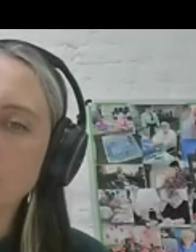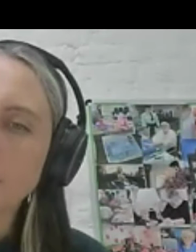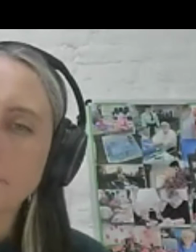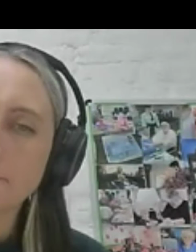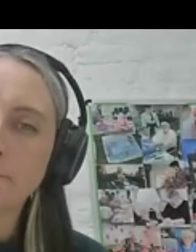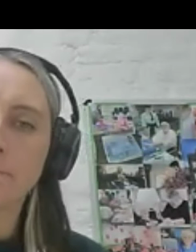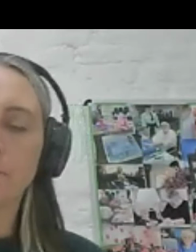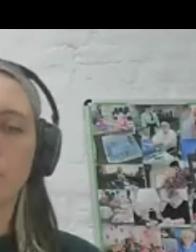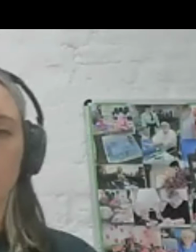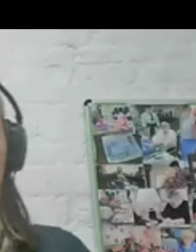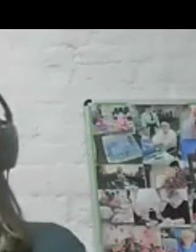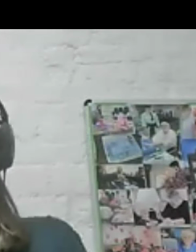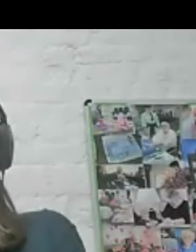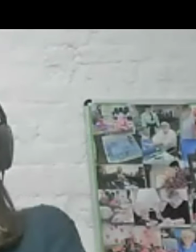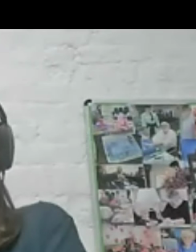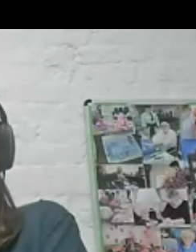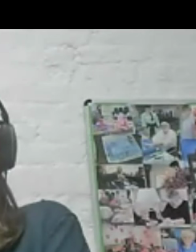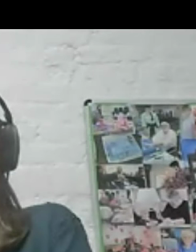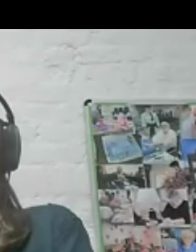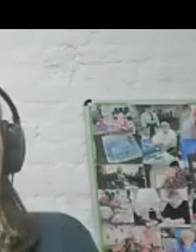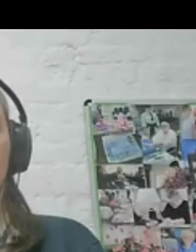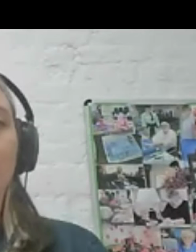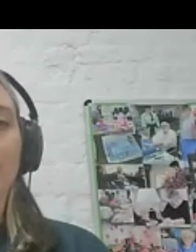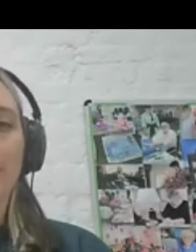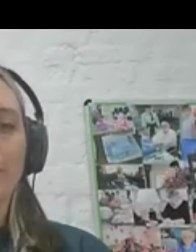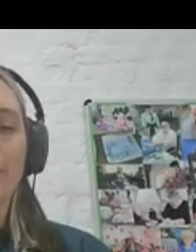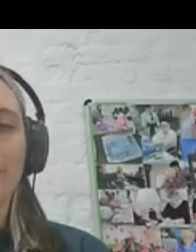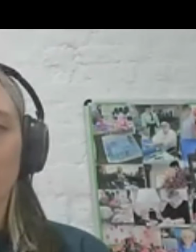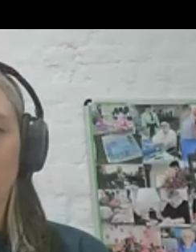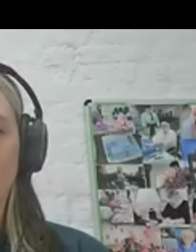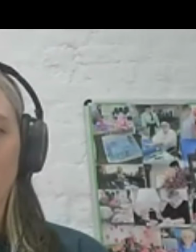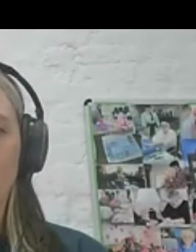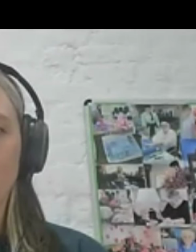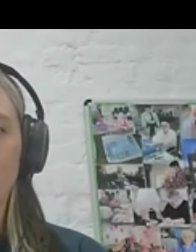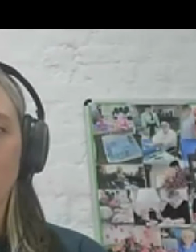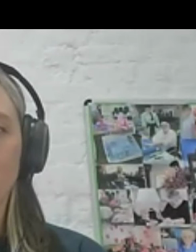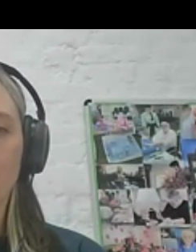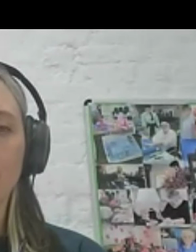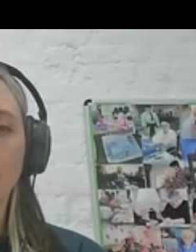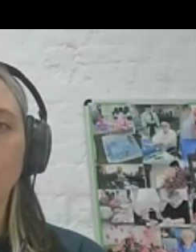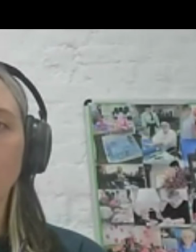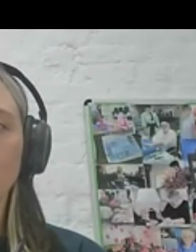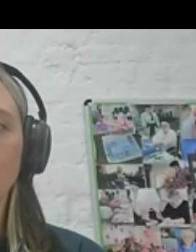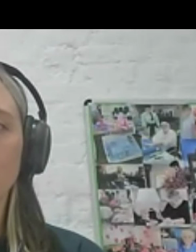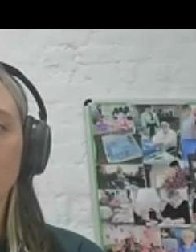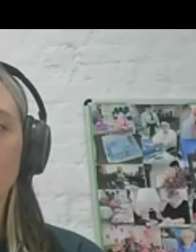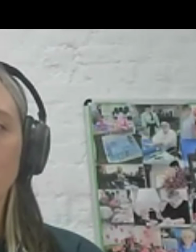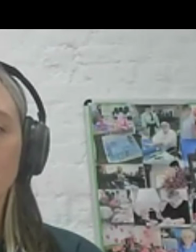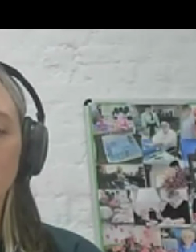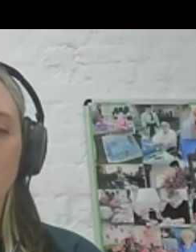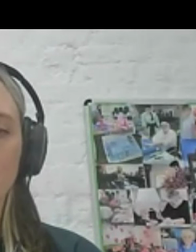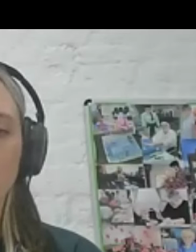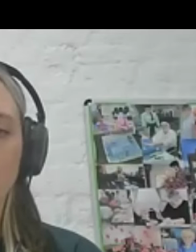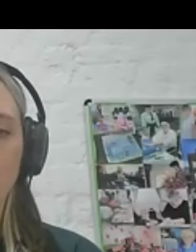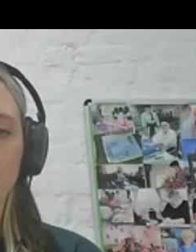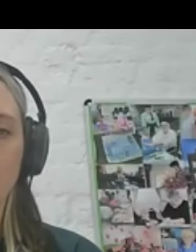answer than replying in the chat, then we can try and squeeze some airtime in at the end for you to reply. But again, as mentioned, if you